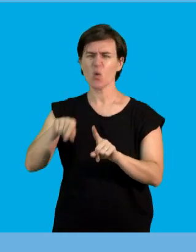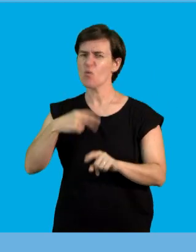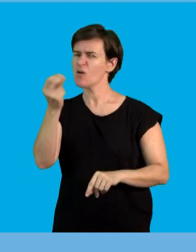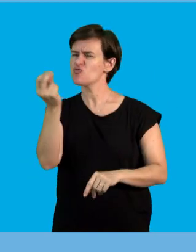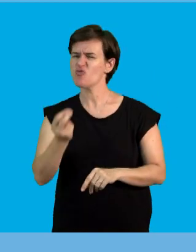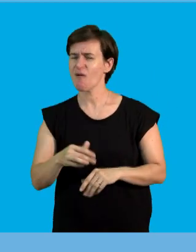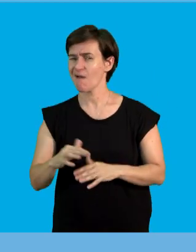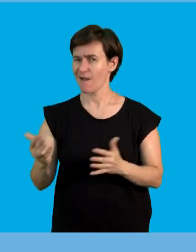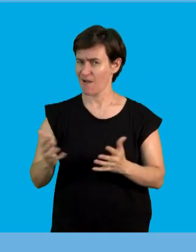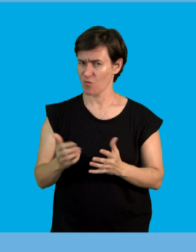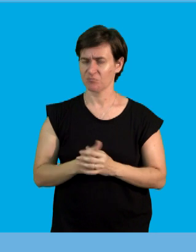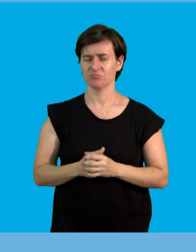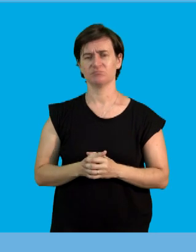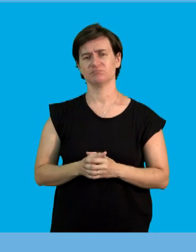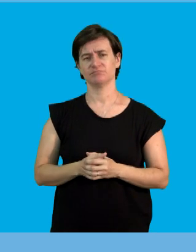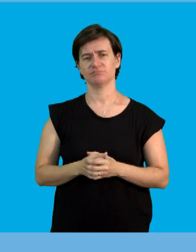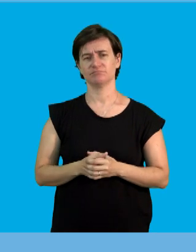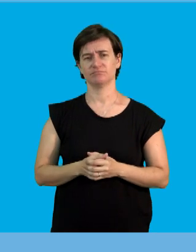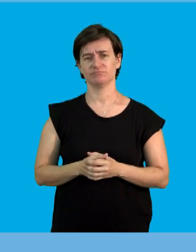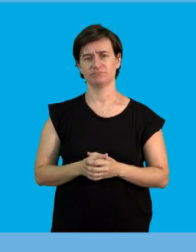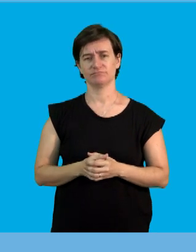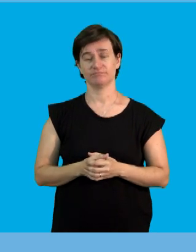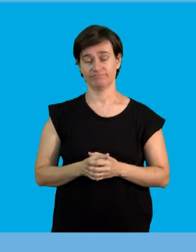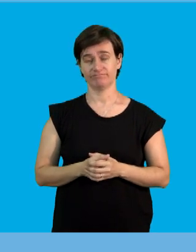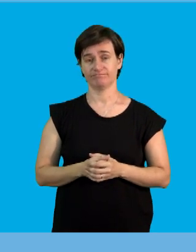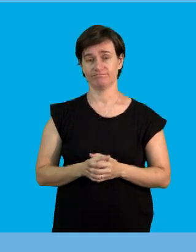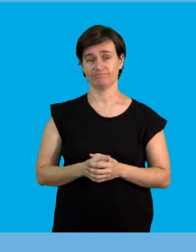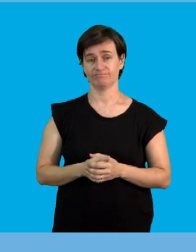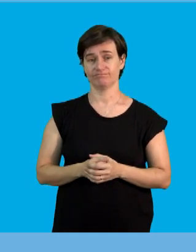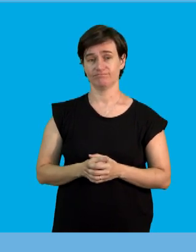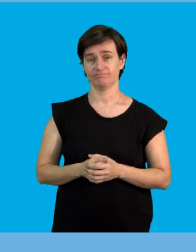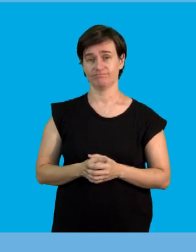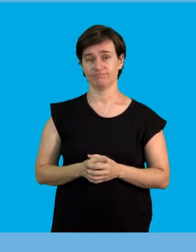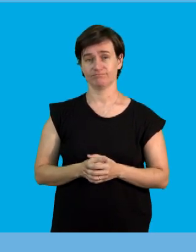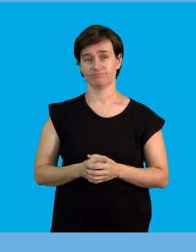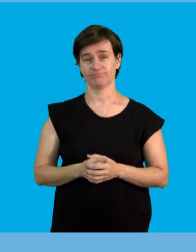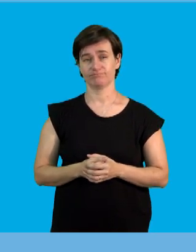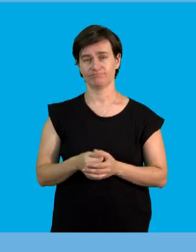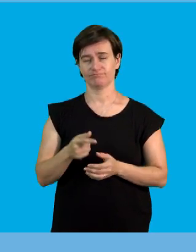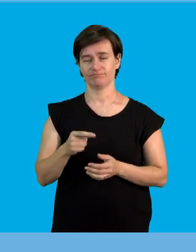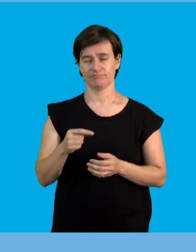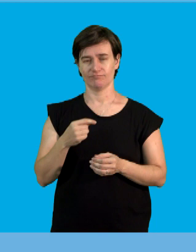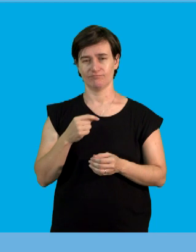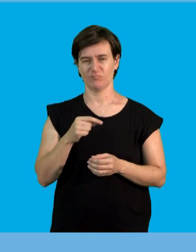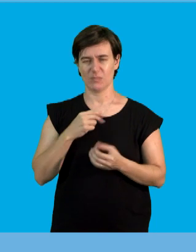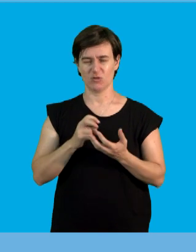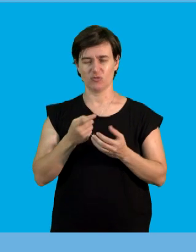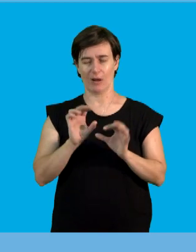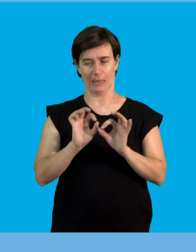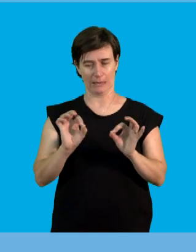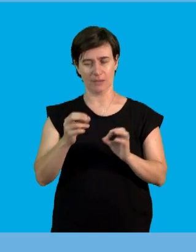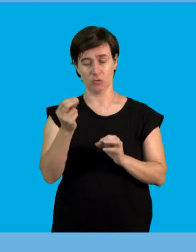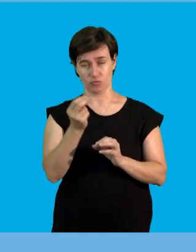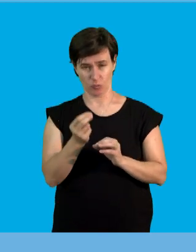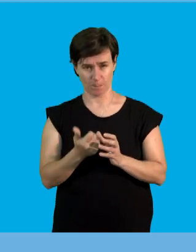positive, how does that look like? So, when you have a diagram like this, let's just draw it